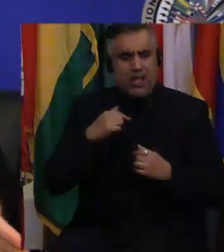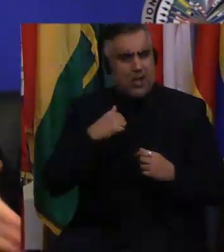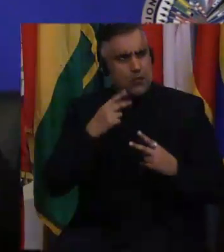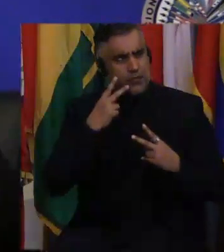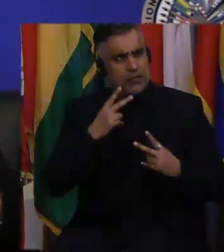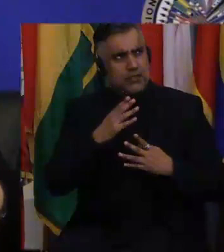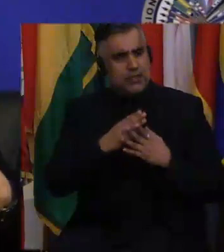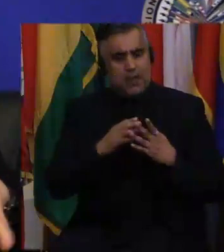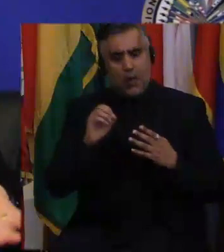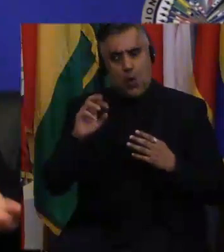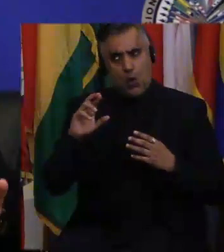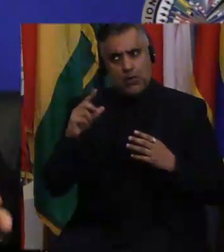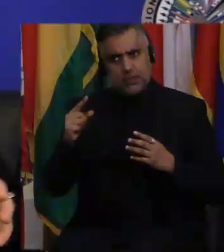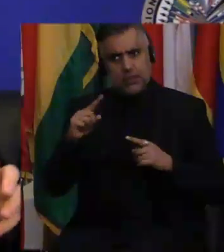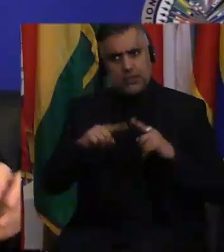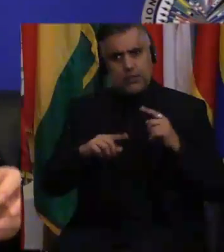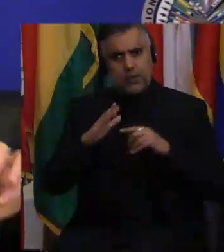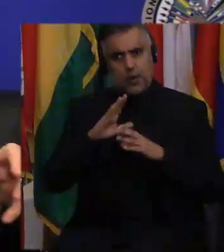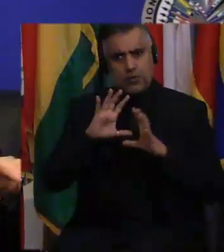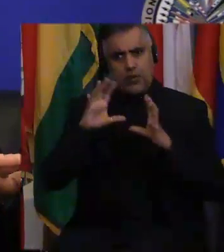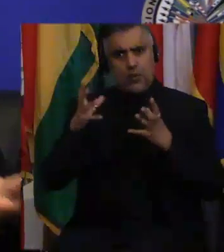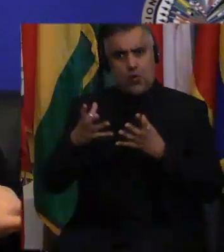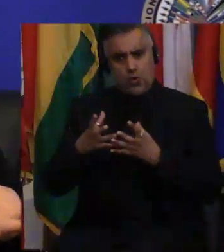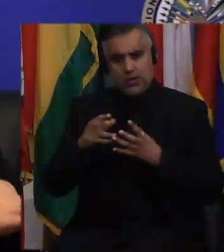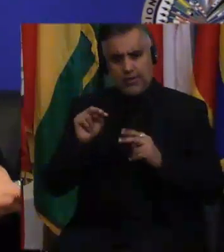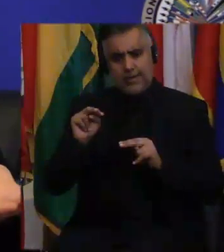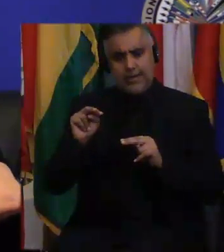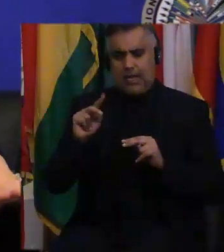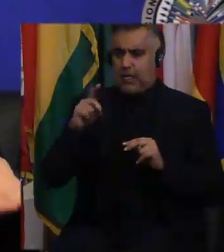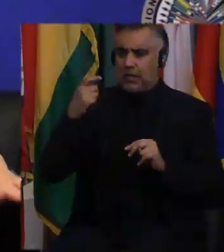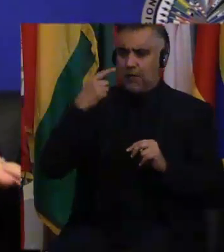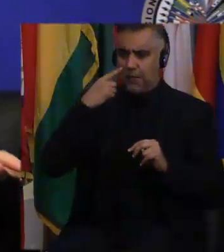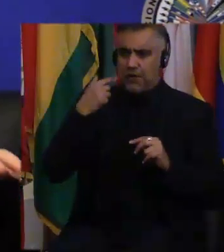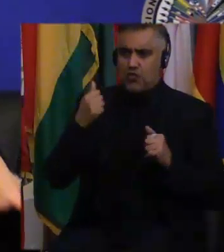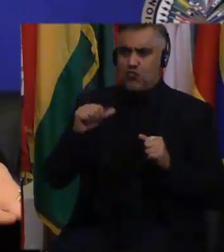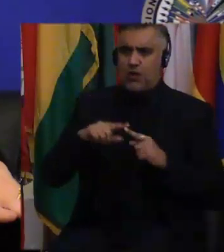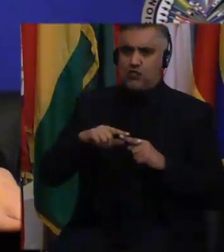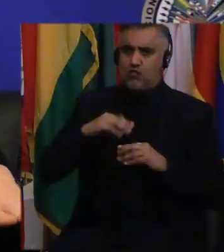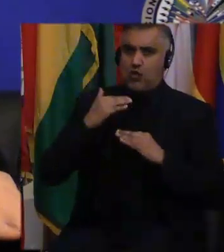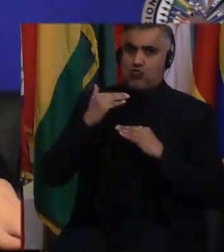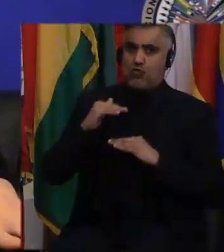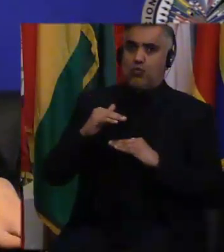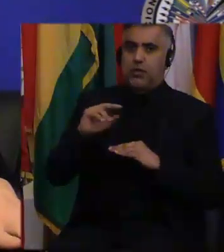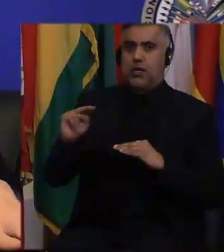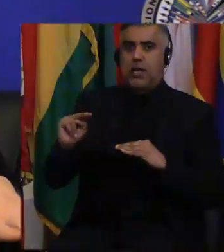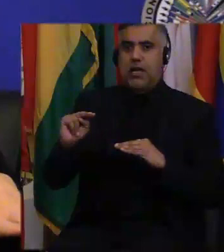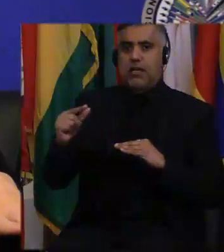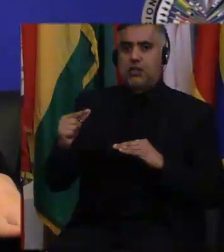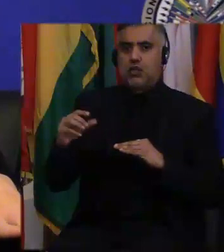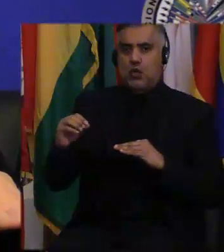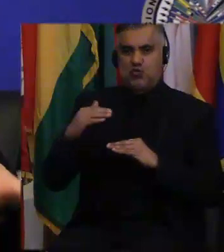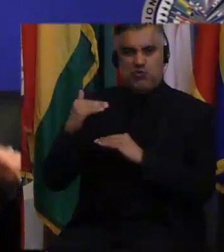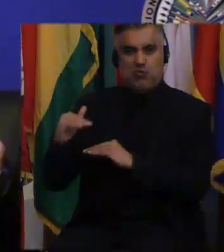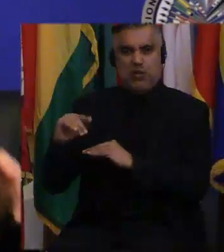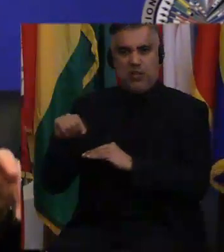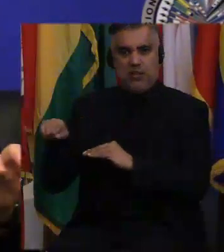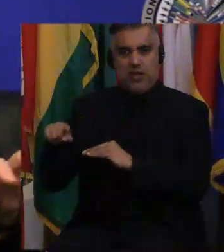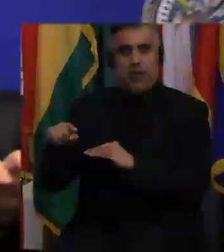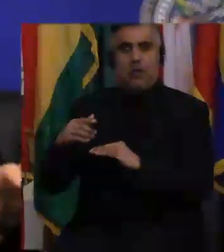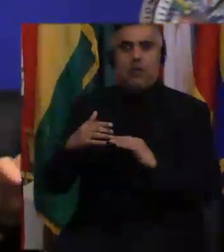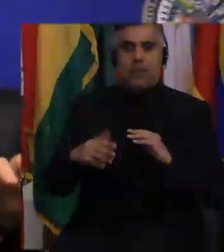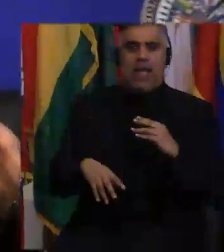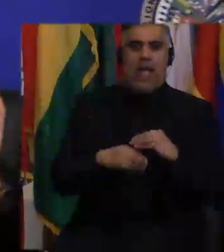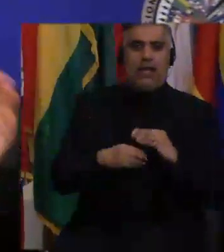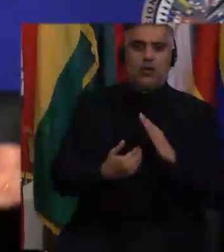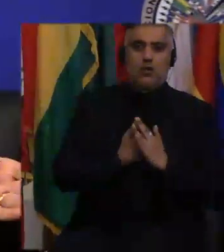some retrogressions in different parts of the world in which governments are trying to restrict non-governmental organizations by new